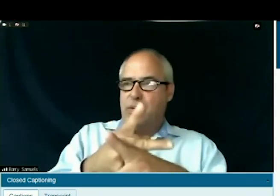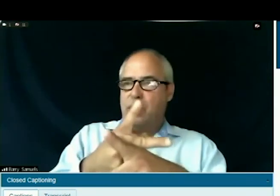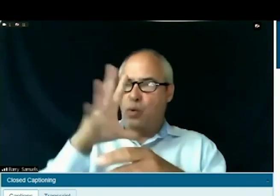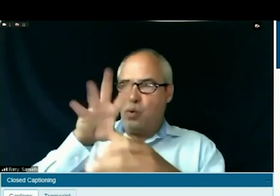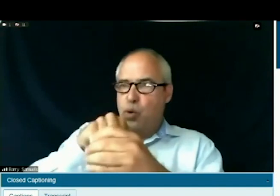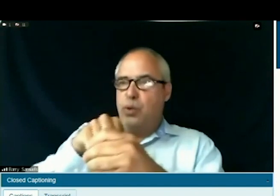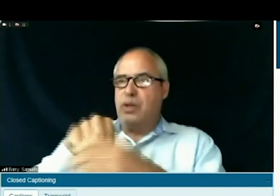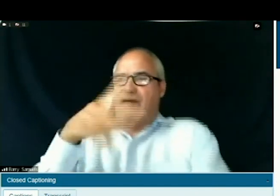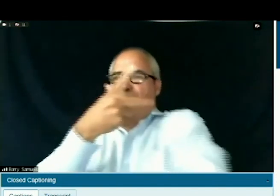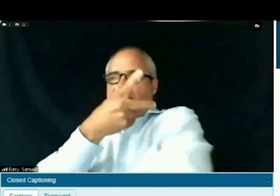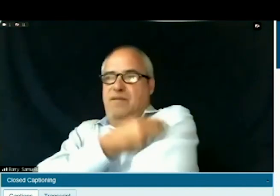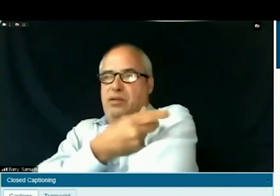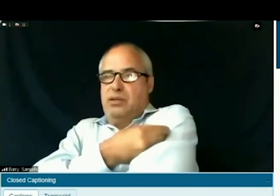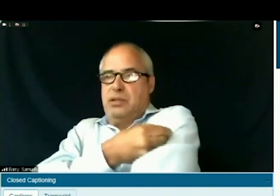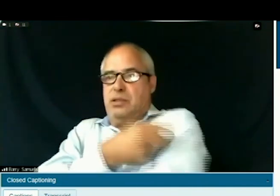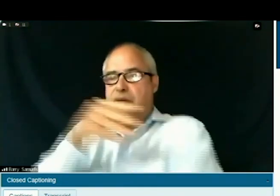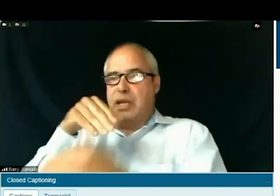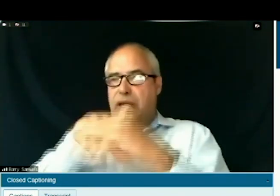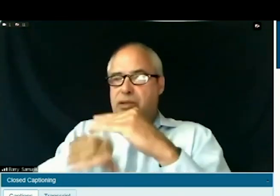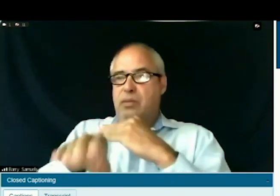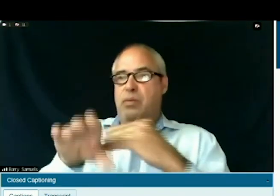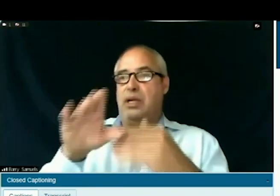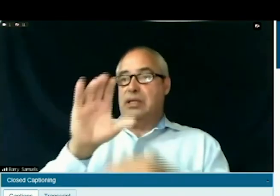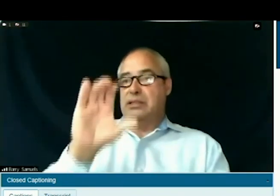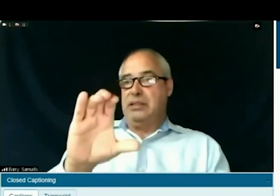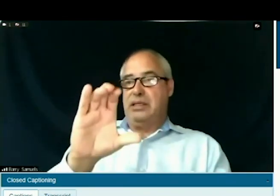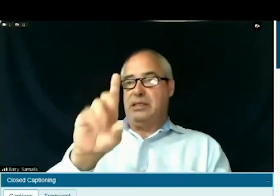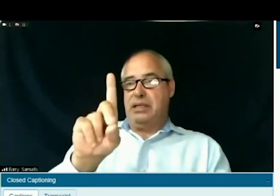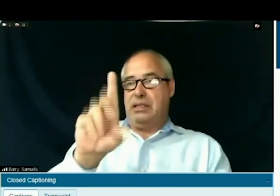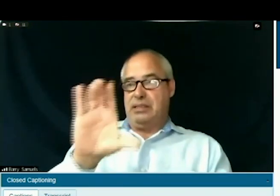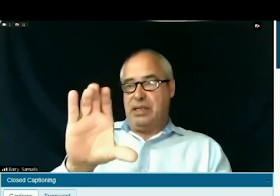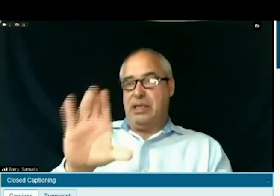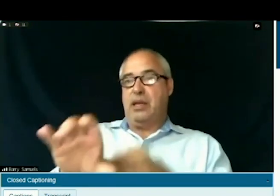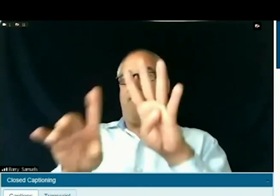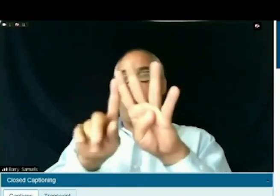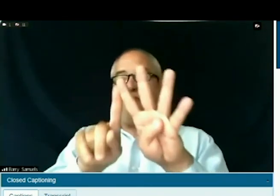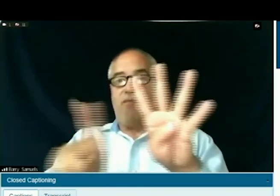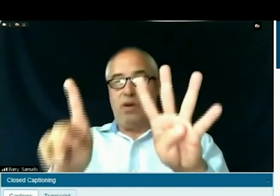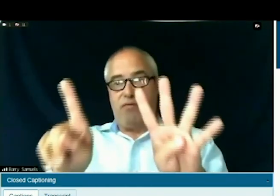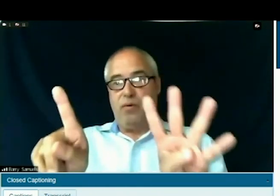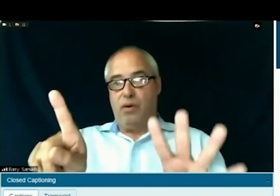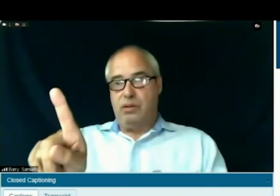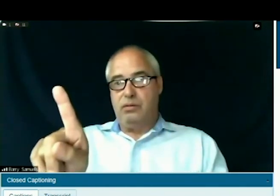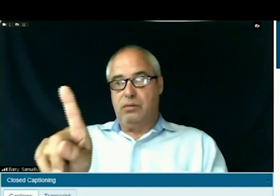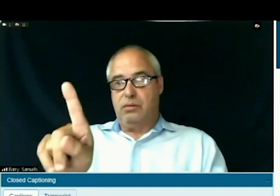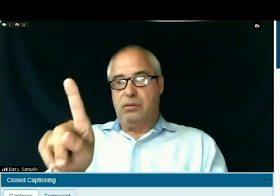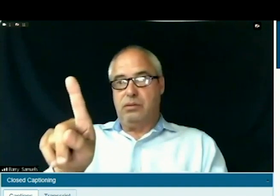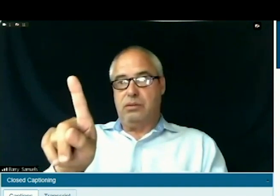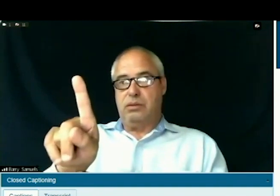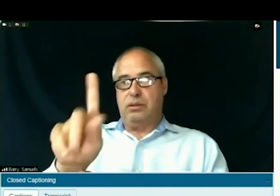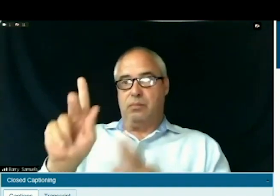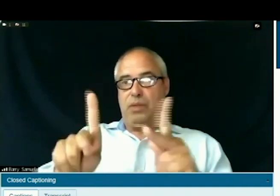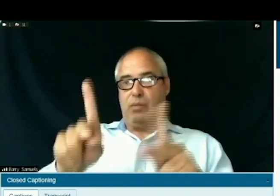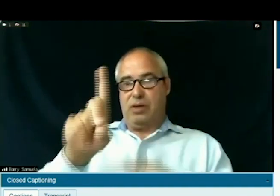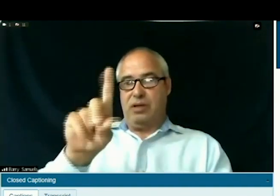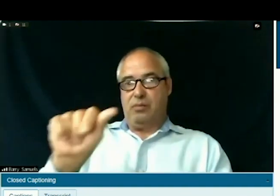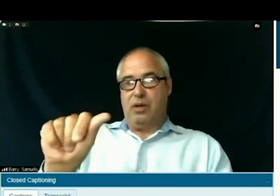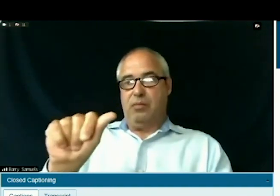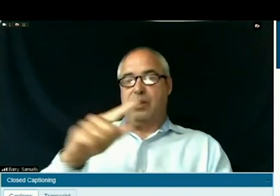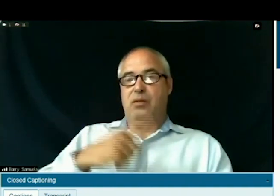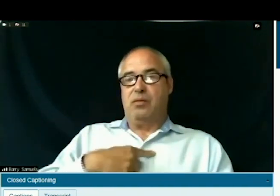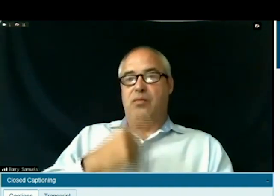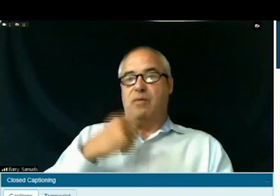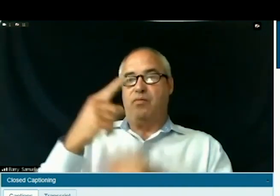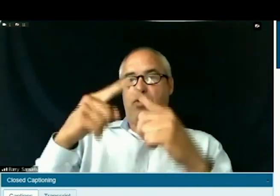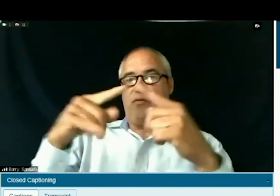access. According to the CDC, 1 in 4 adults in the United States has a disability. People with disabilities are a